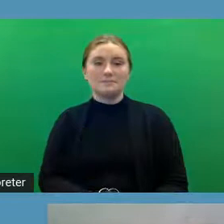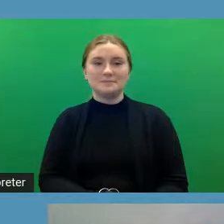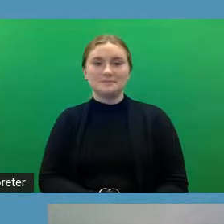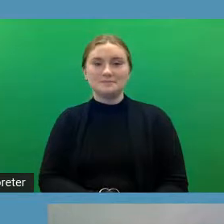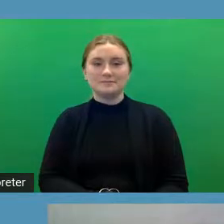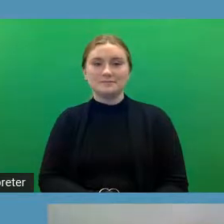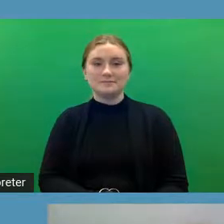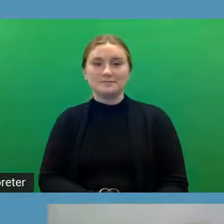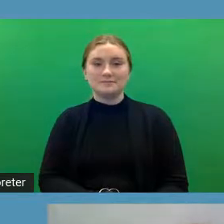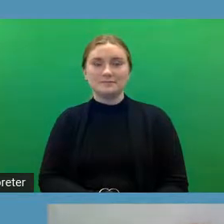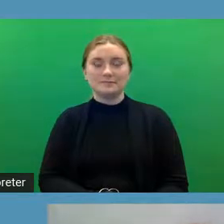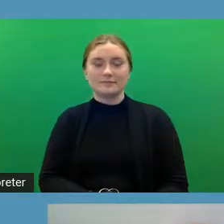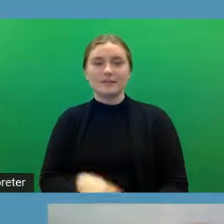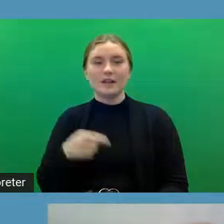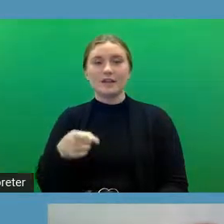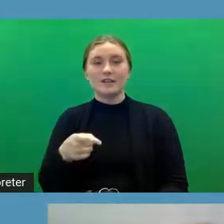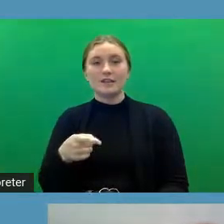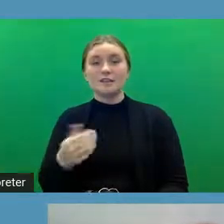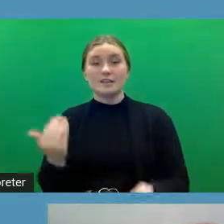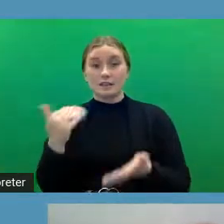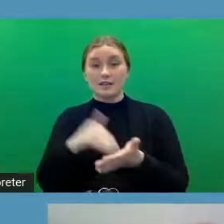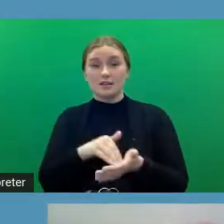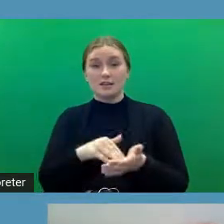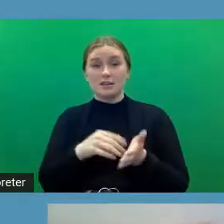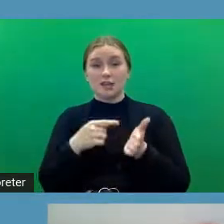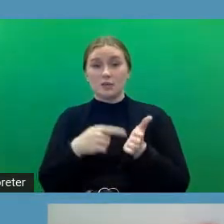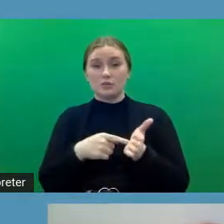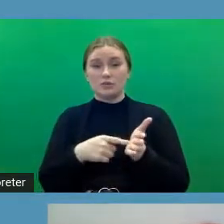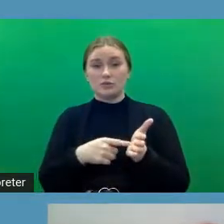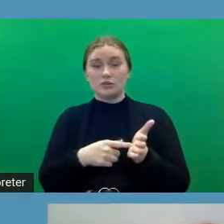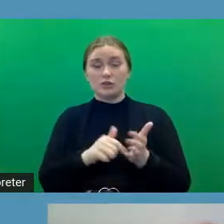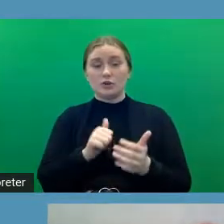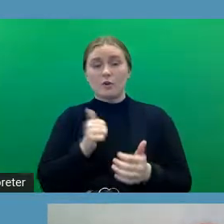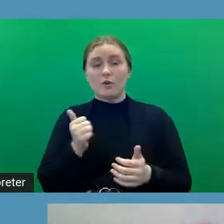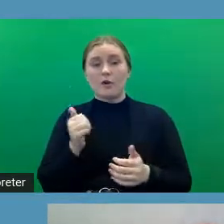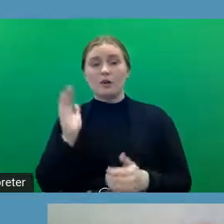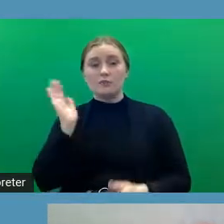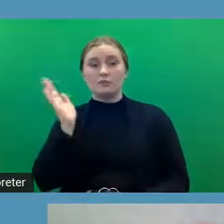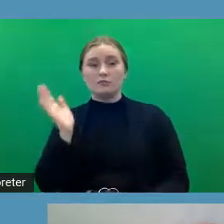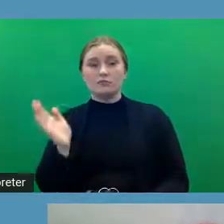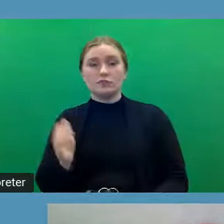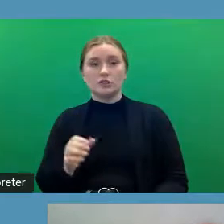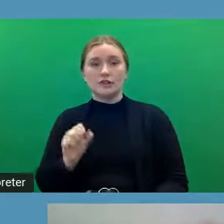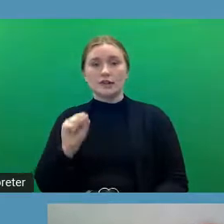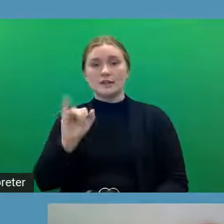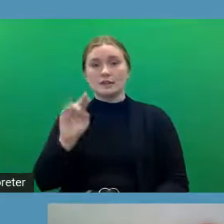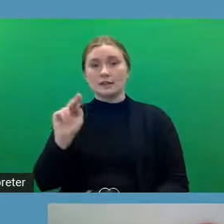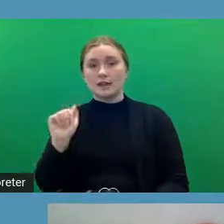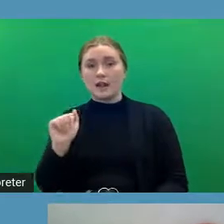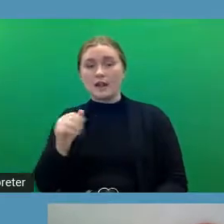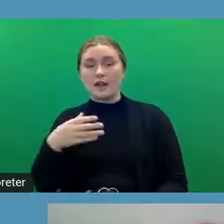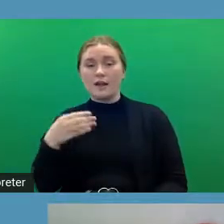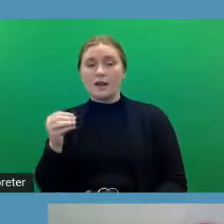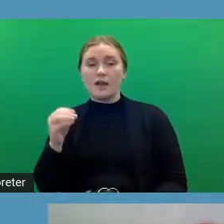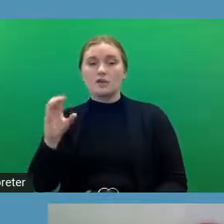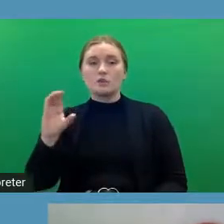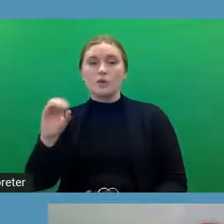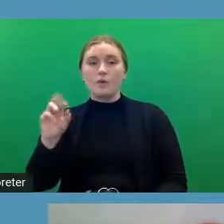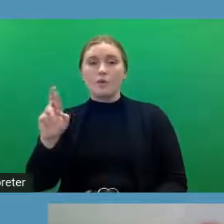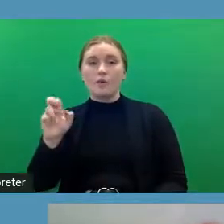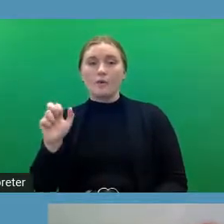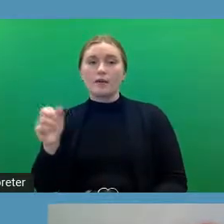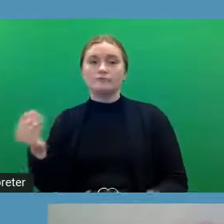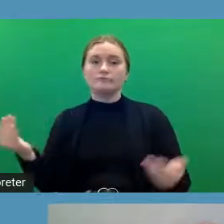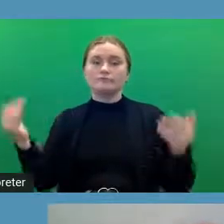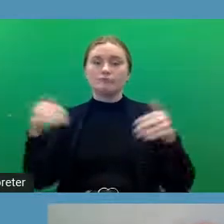session will once again feature two of today's presenters. Sina and Corey will be back with us. And the final workshop in the